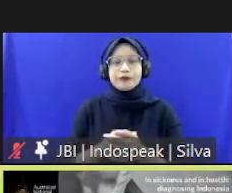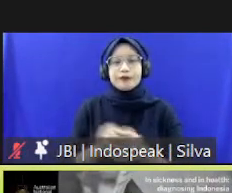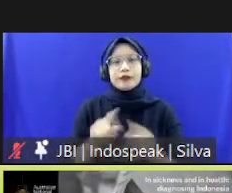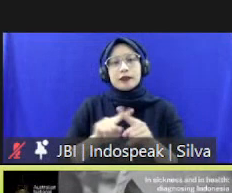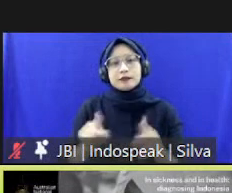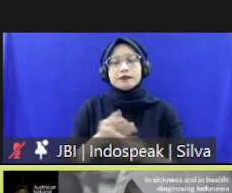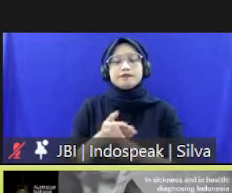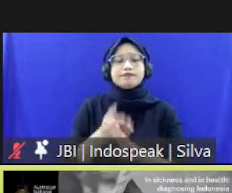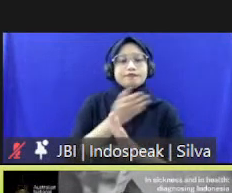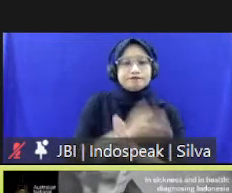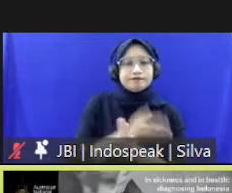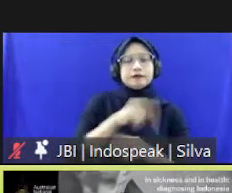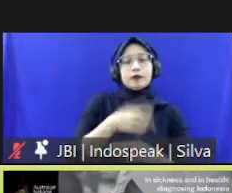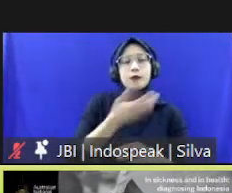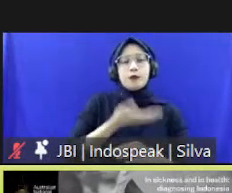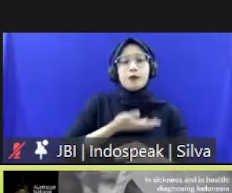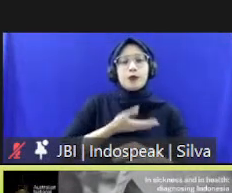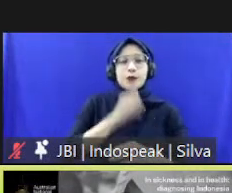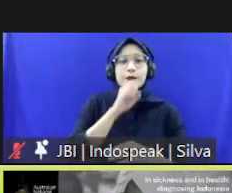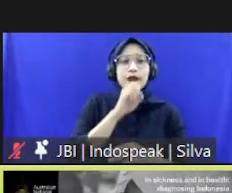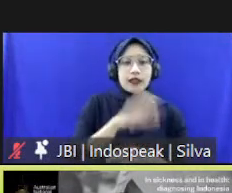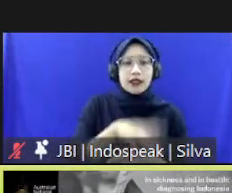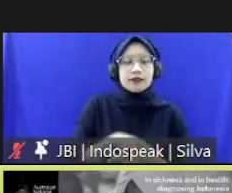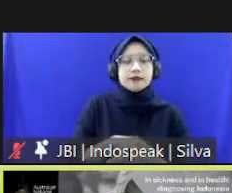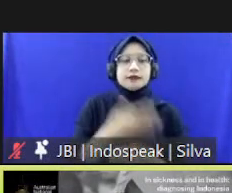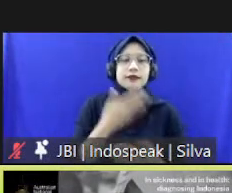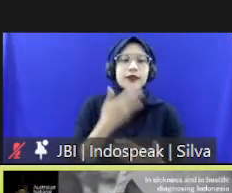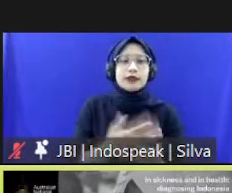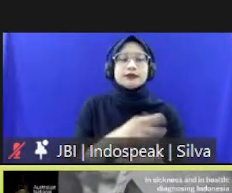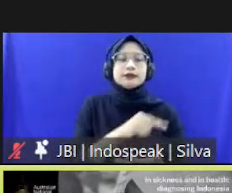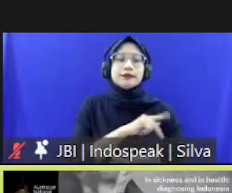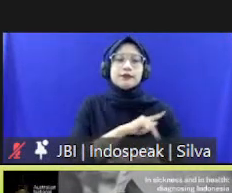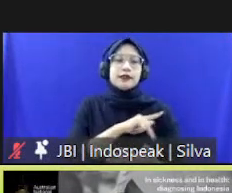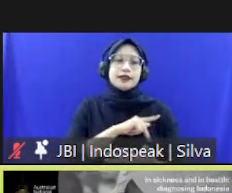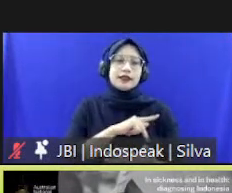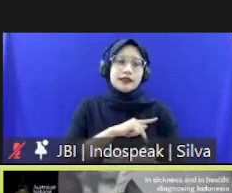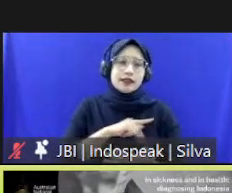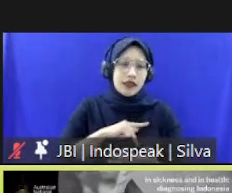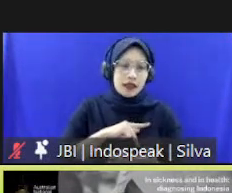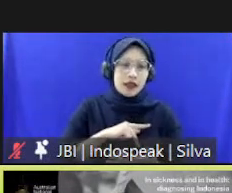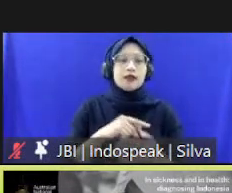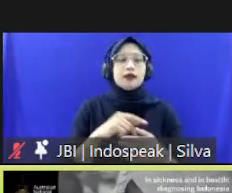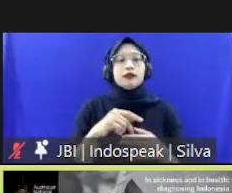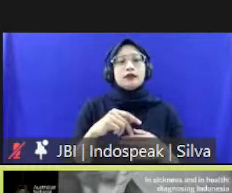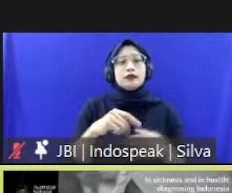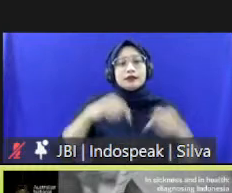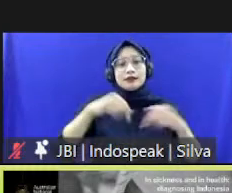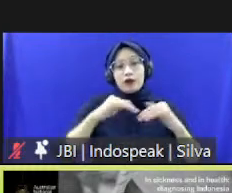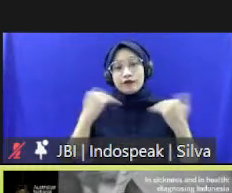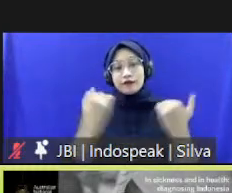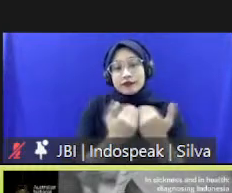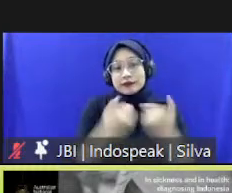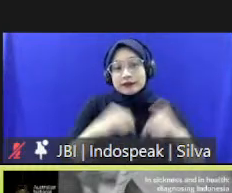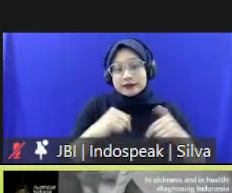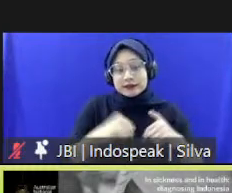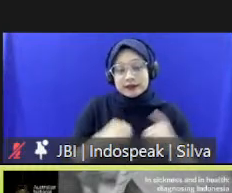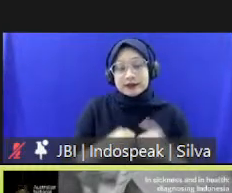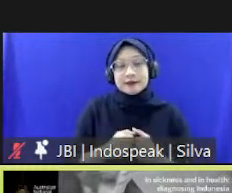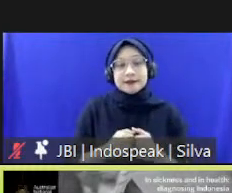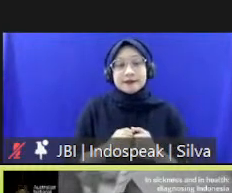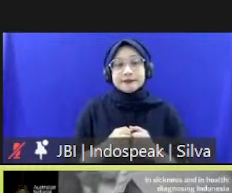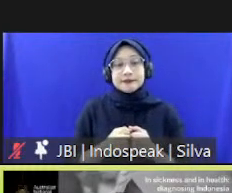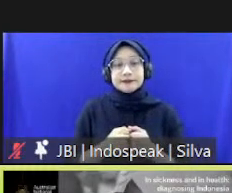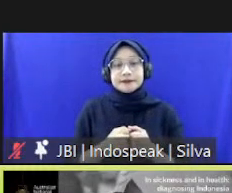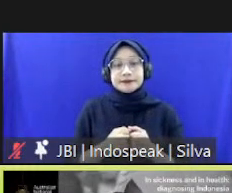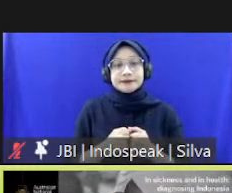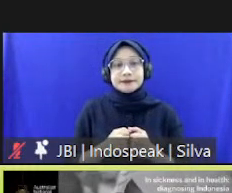convener for the 38 Indonesian update, Mas Firman dan juga Mbak Ririn. And then